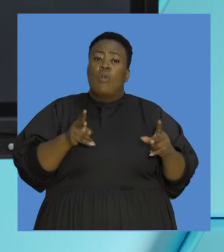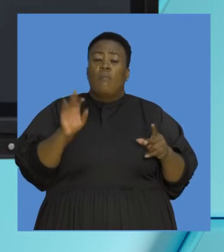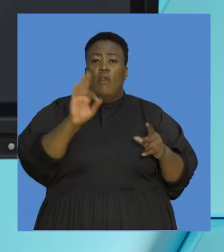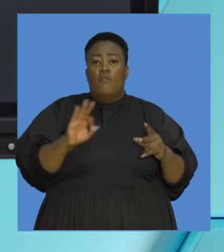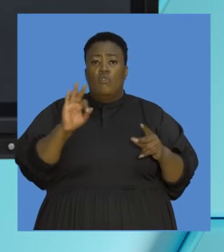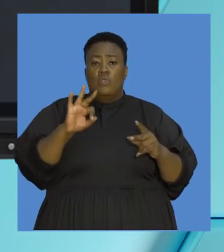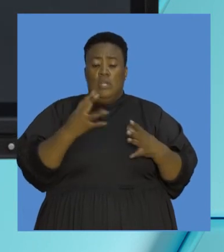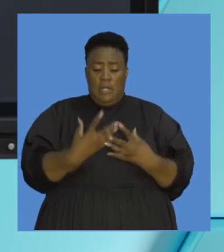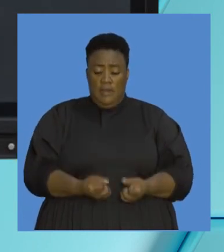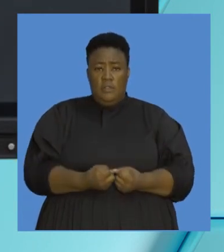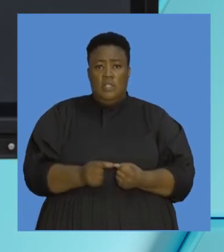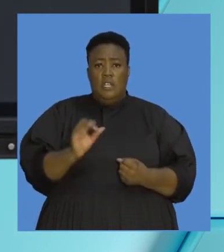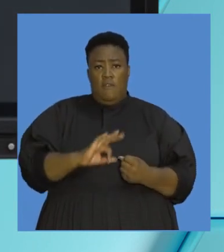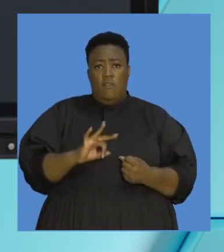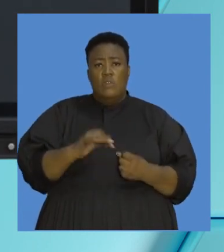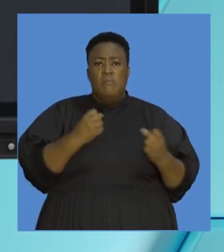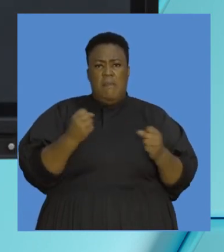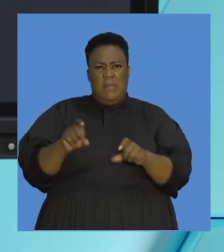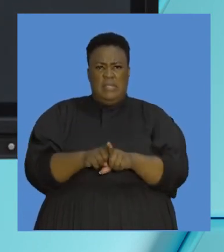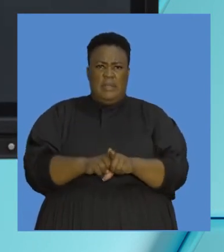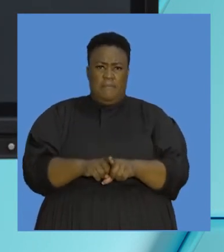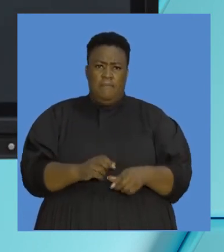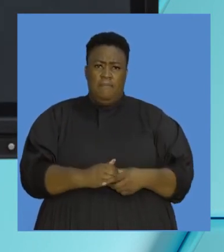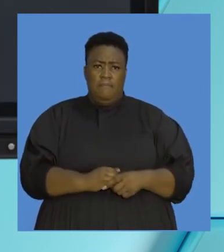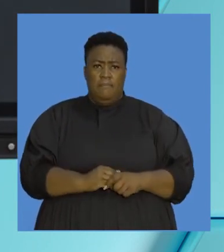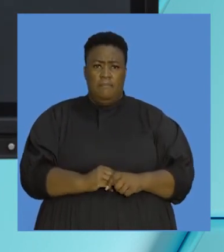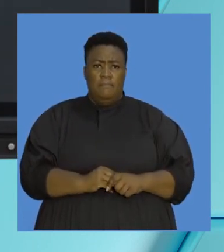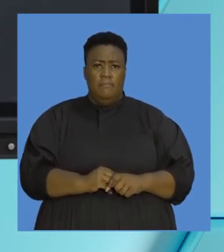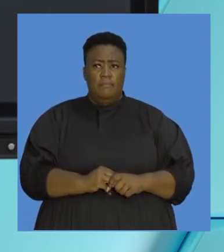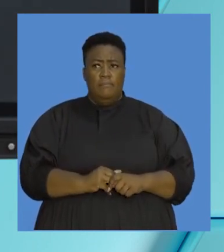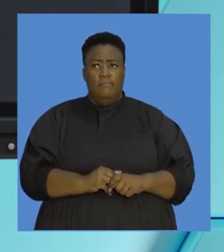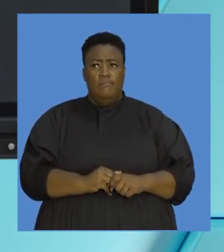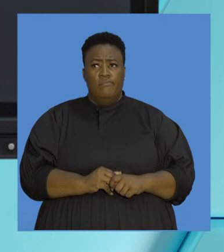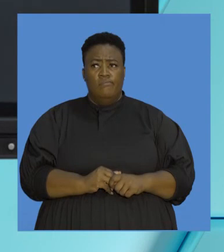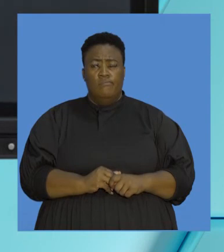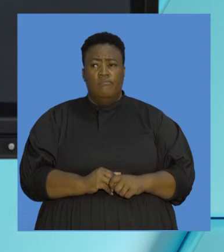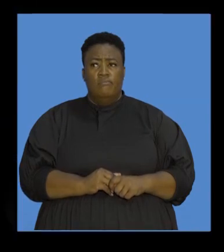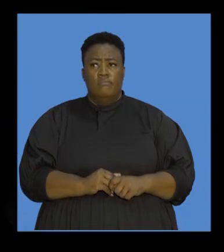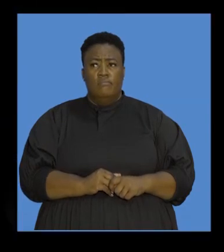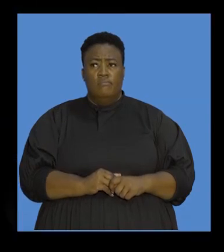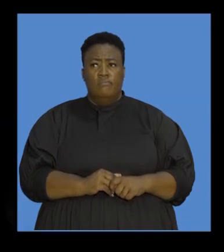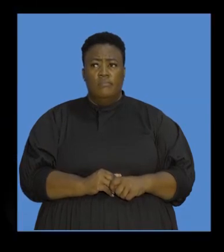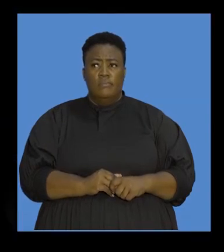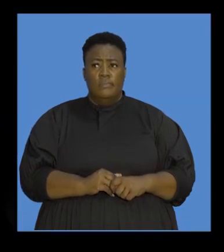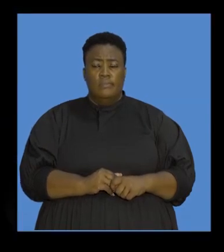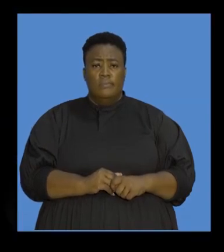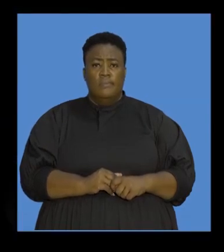the normal force and the gravitational forces are still equal. Okay. All right.